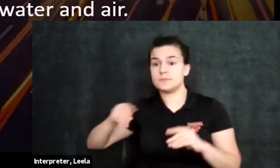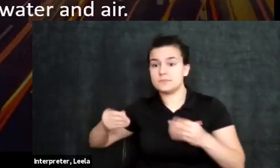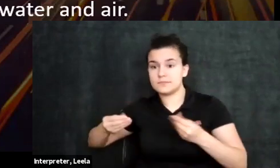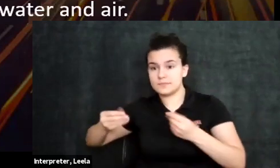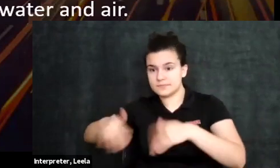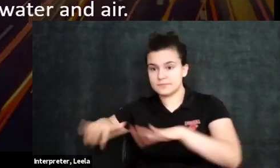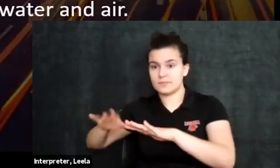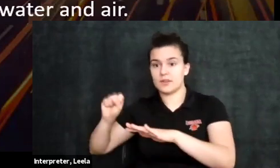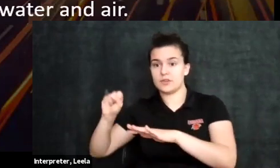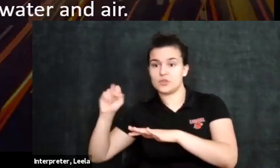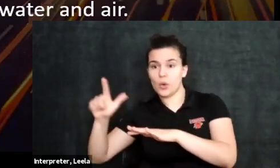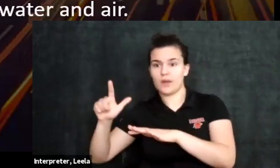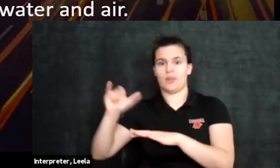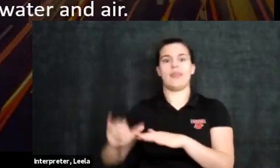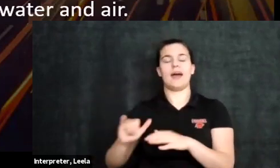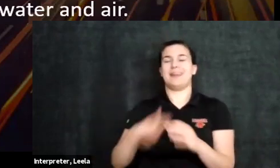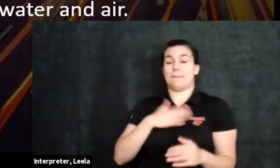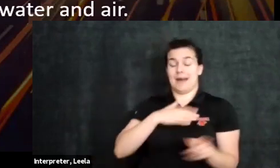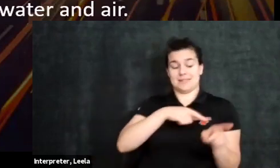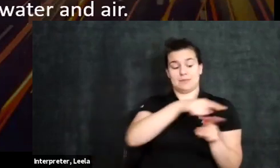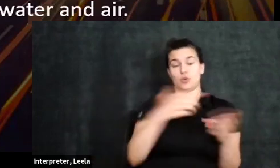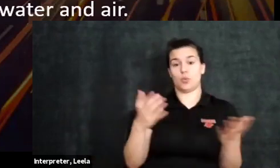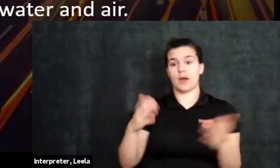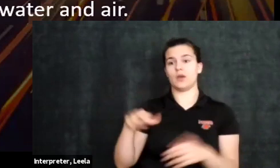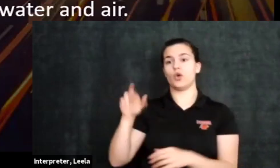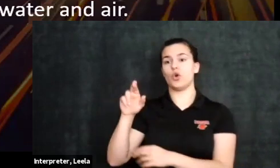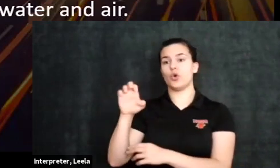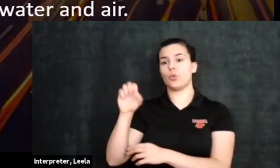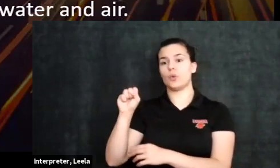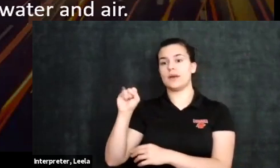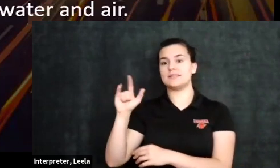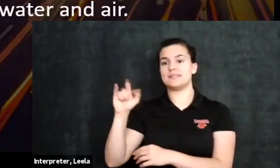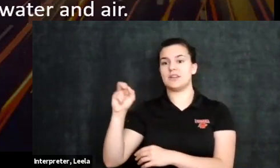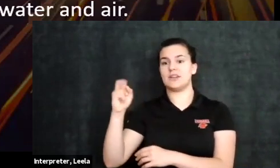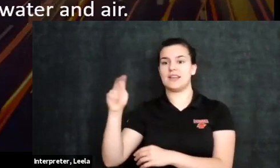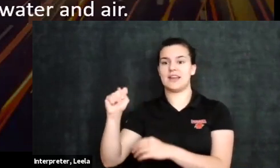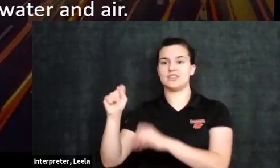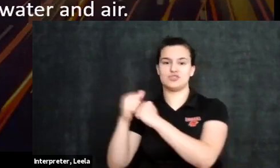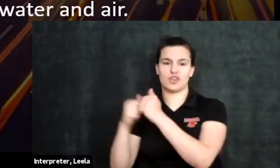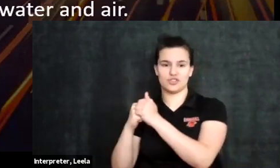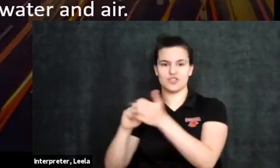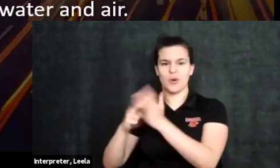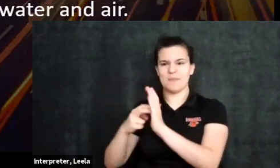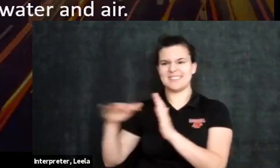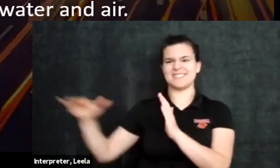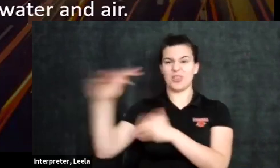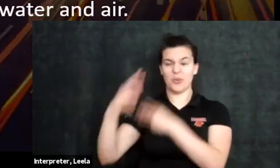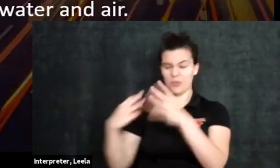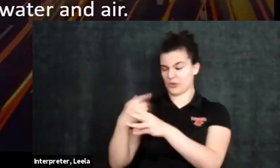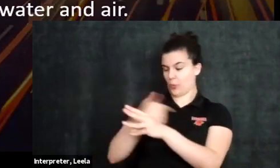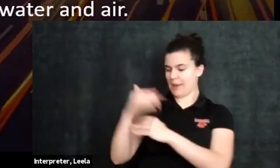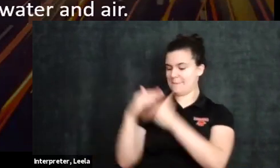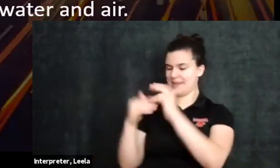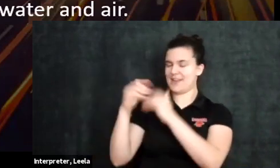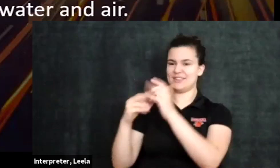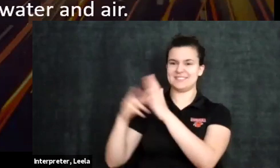my specialty, sustainable and resilient infrastructure. Basically, we build the world. Within civil engineering, we have a lot